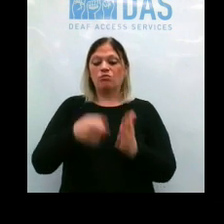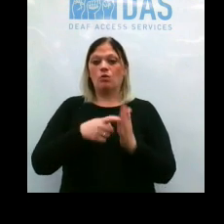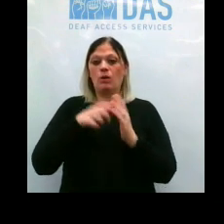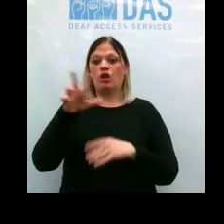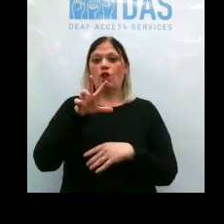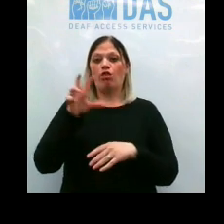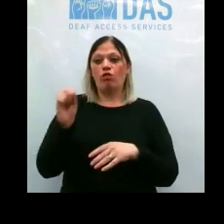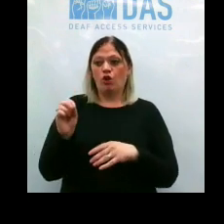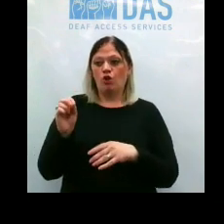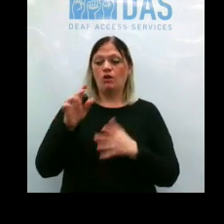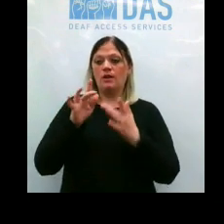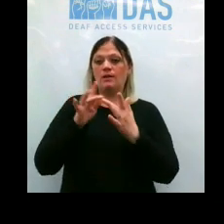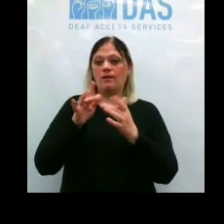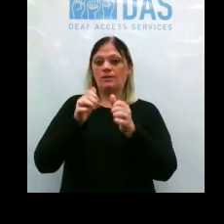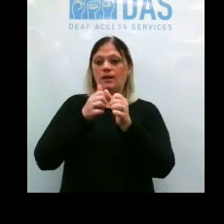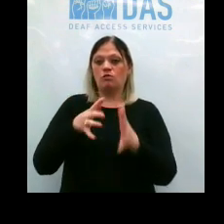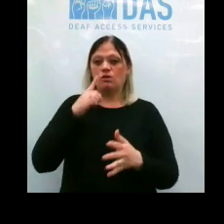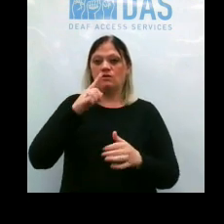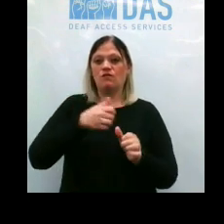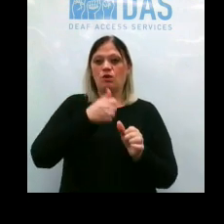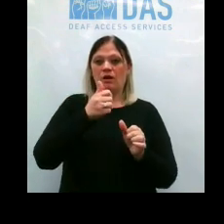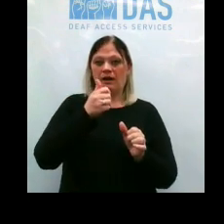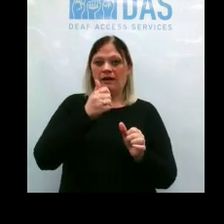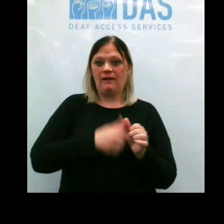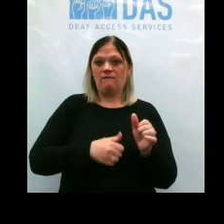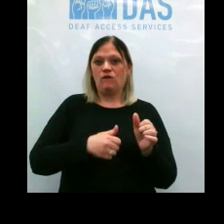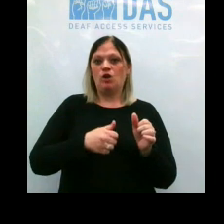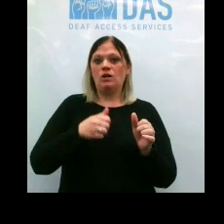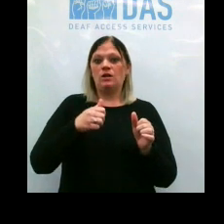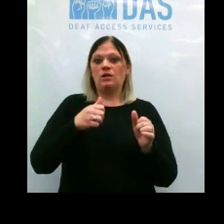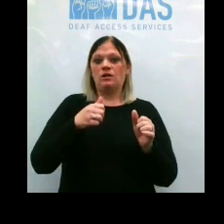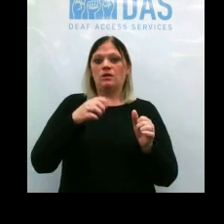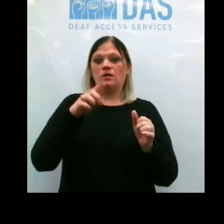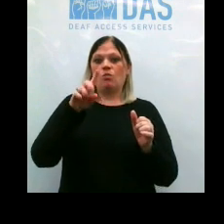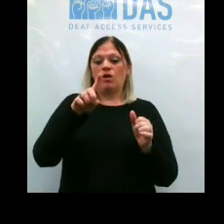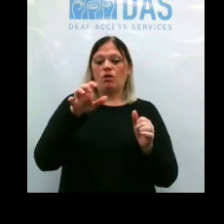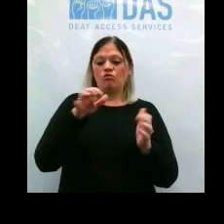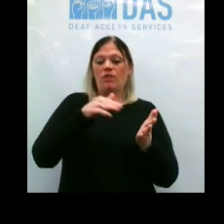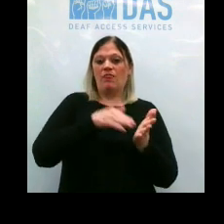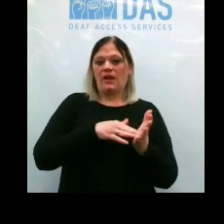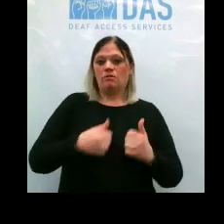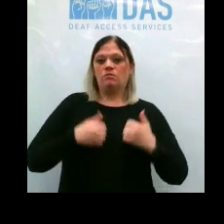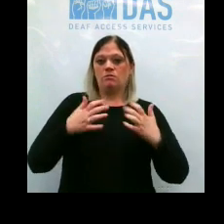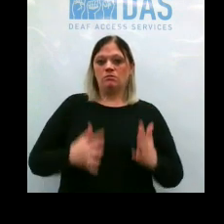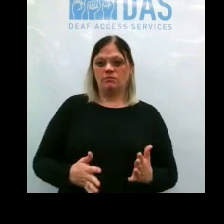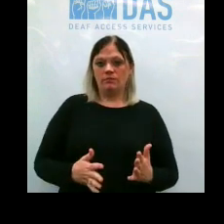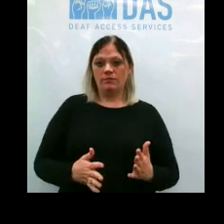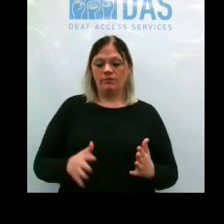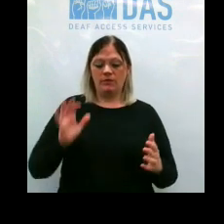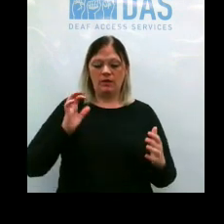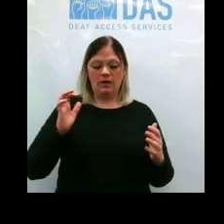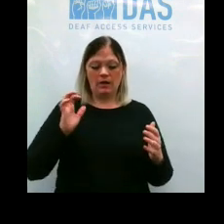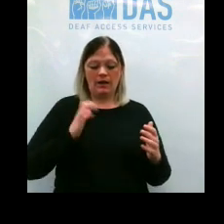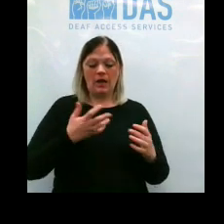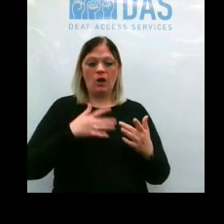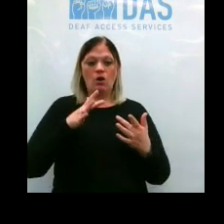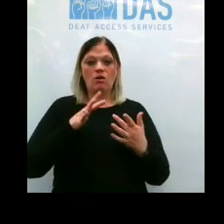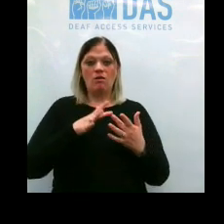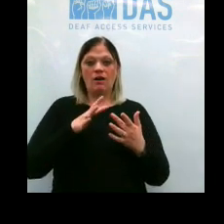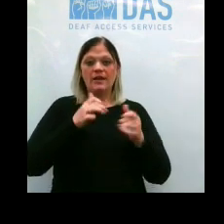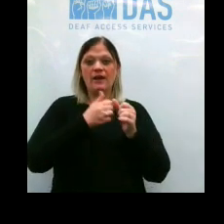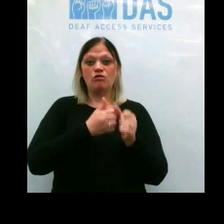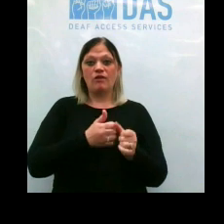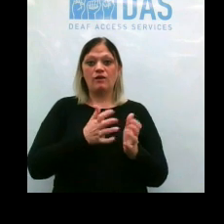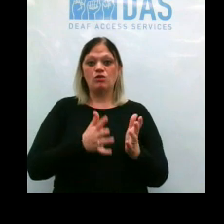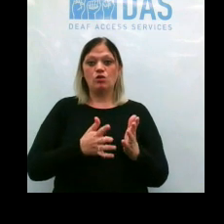for every 100,000 residents. We have a little less than 4,000 cases. Our contact tracers contact the individuals